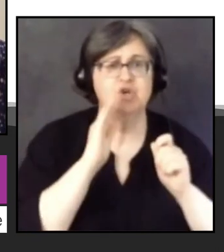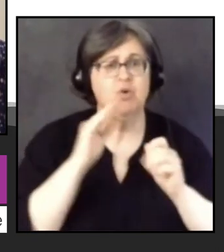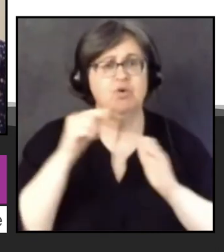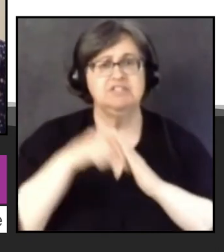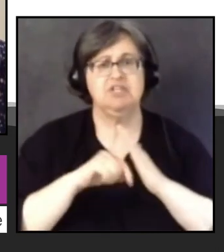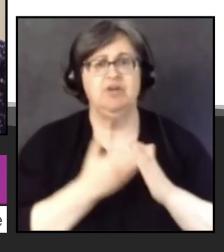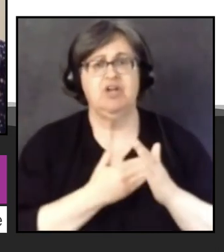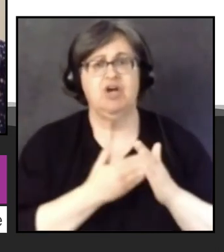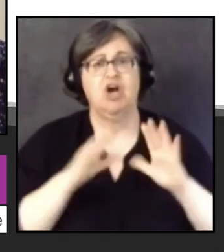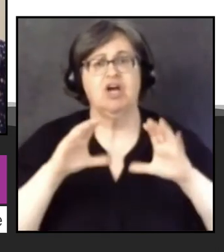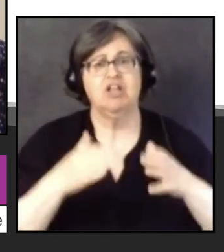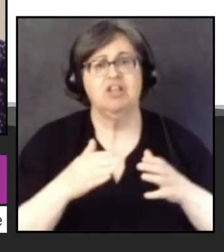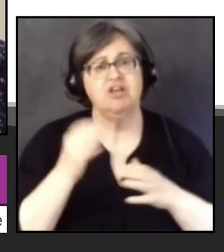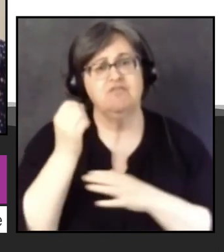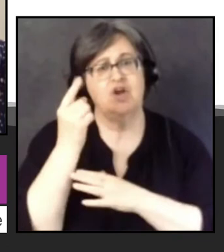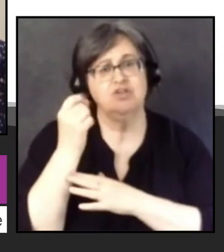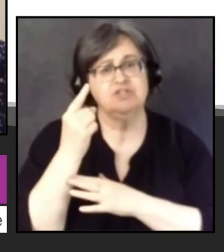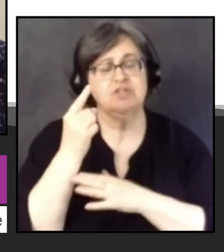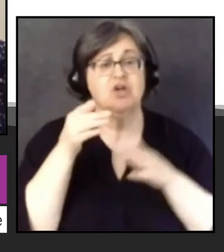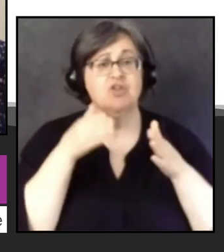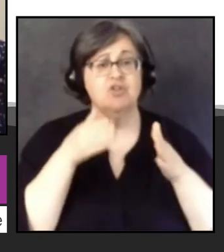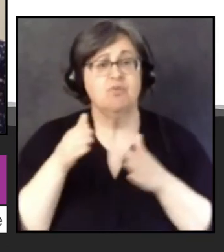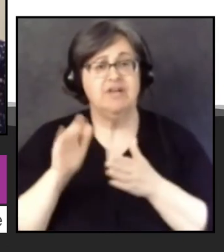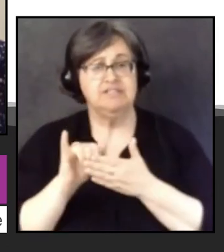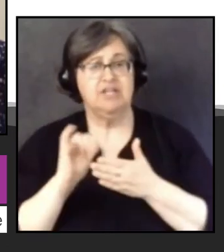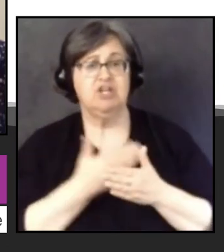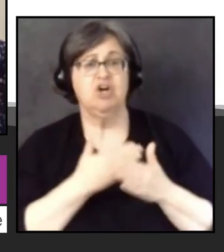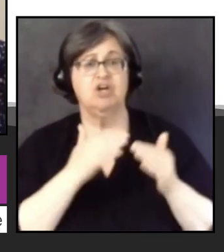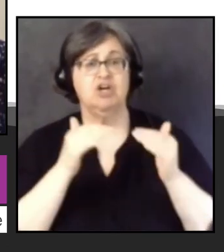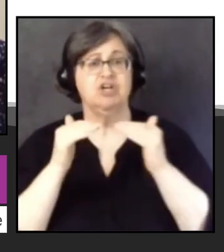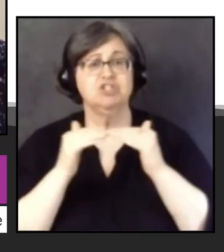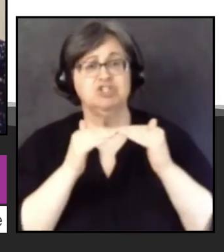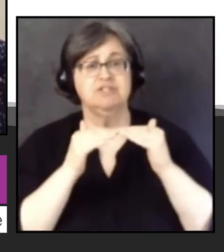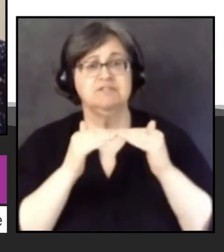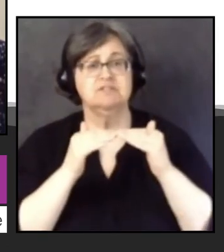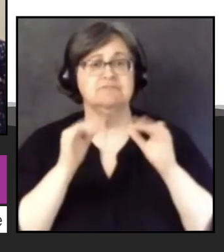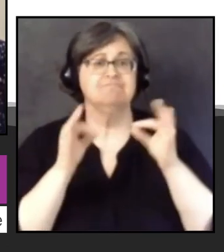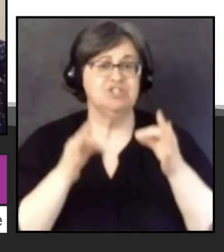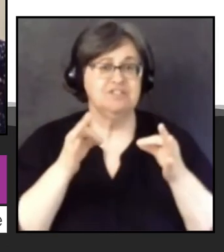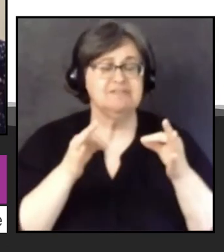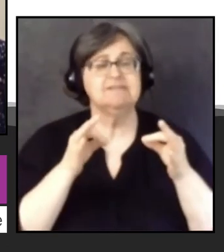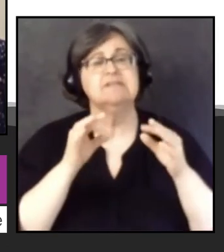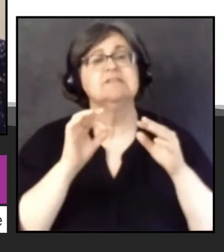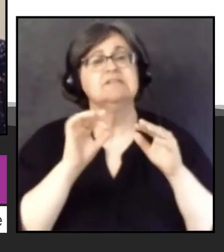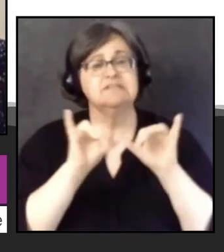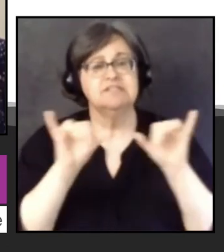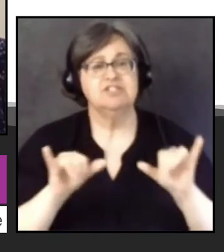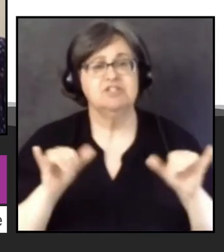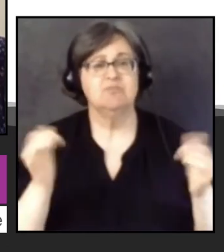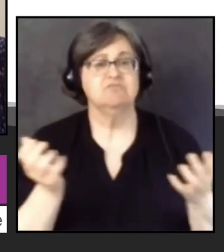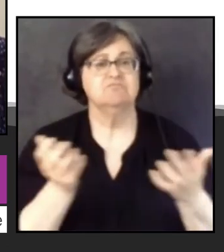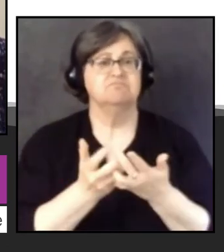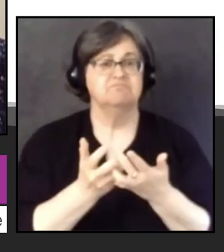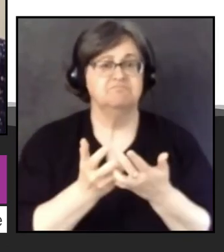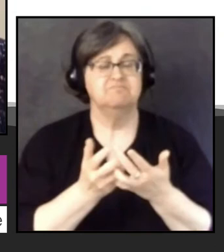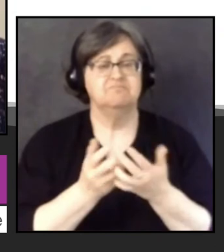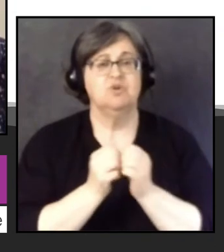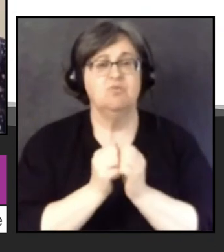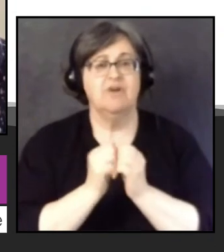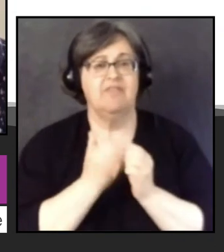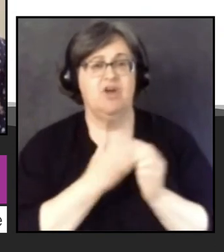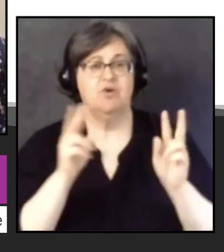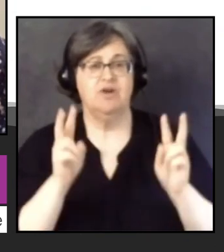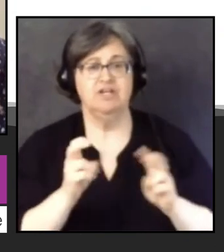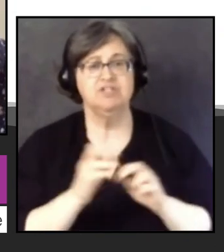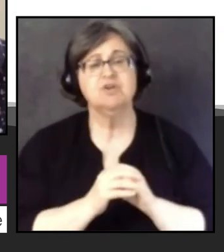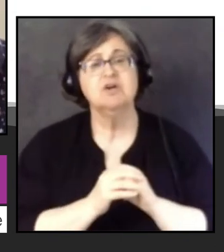understanding of the ways that the justice system intersects with environmental issues. So I'm looking forward to learning more about your work together. And audience